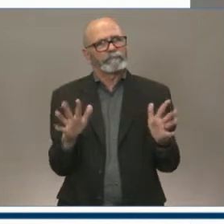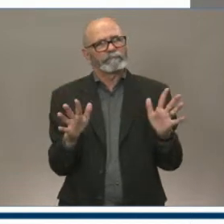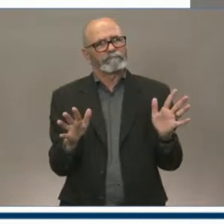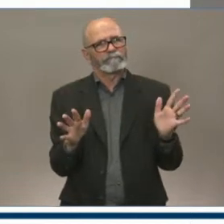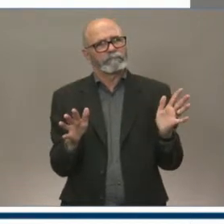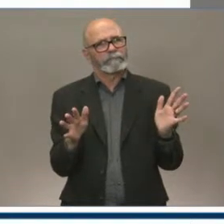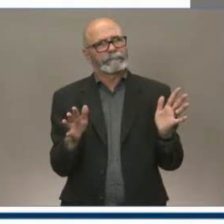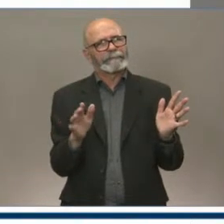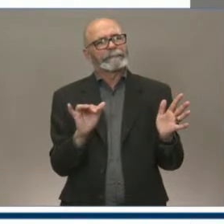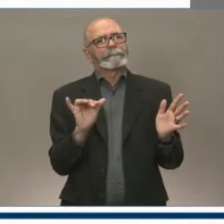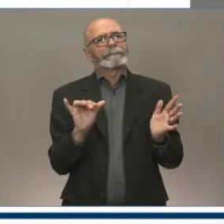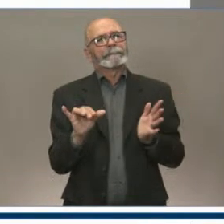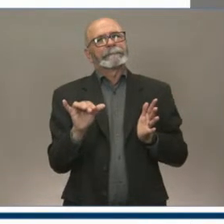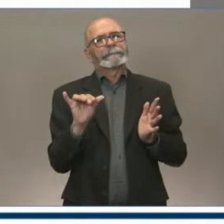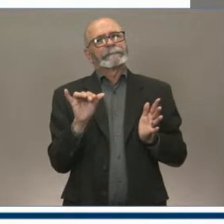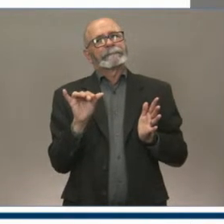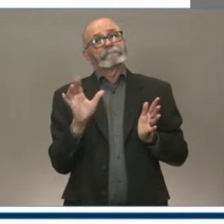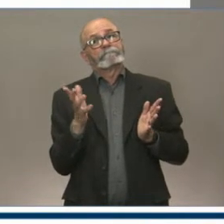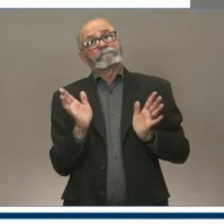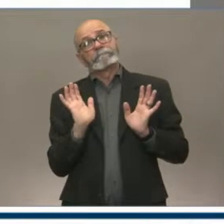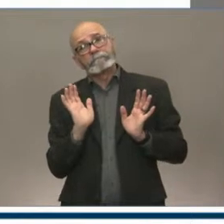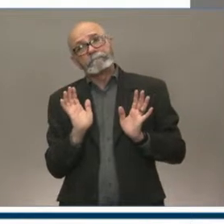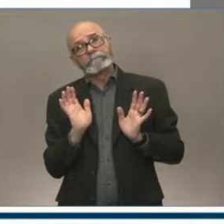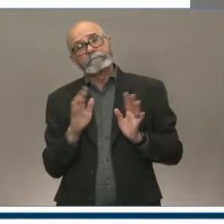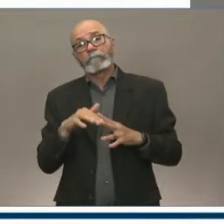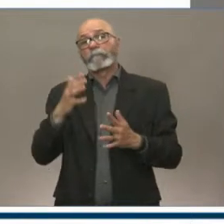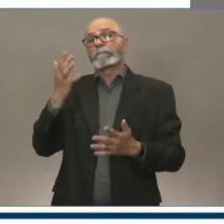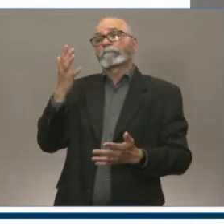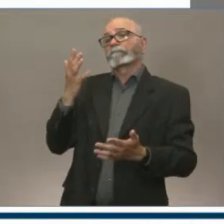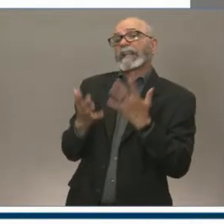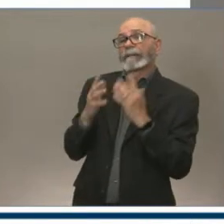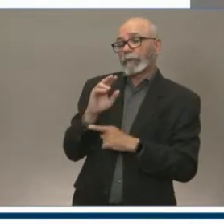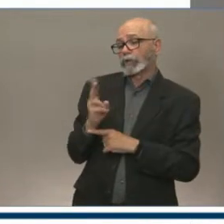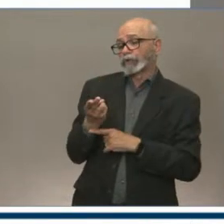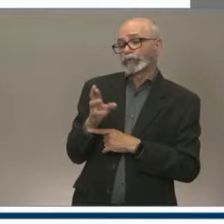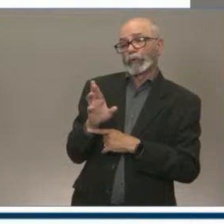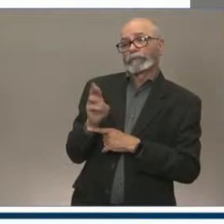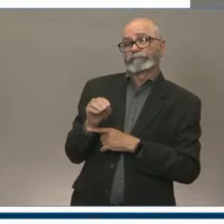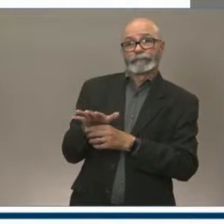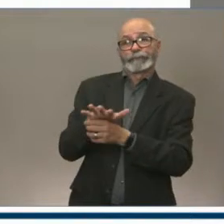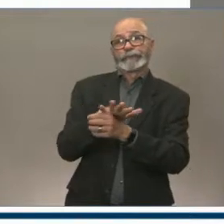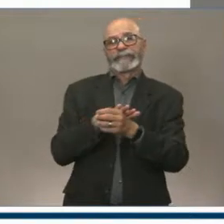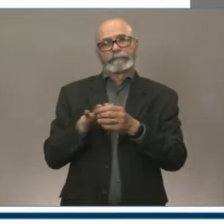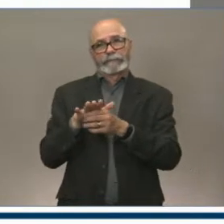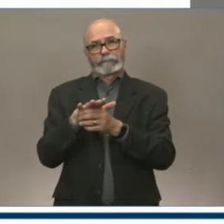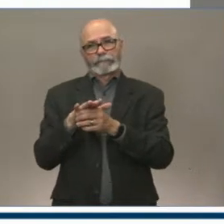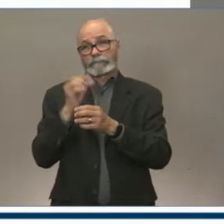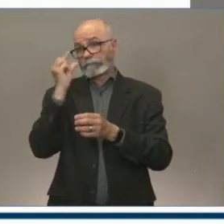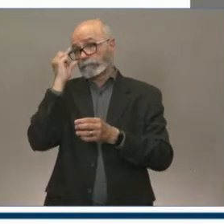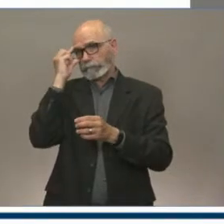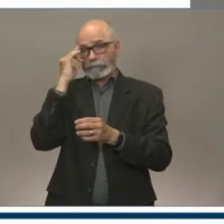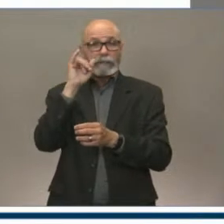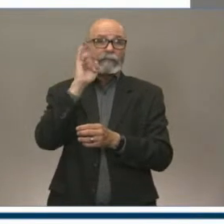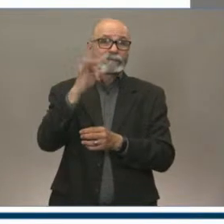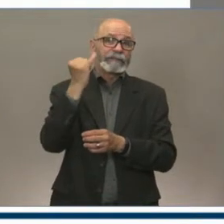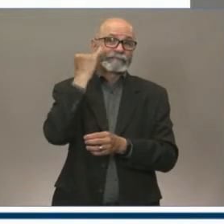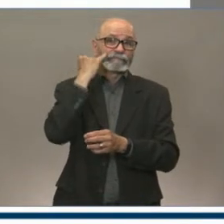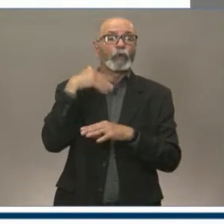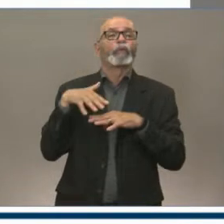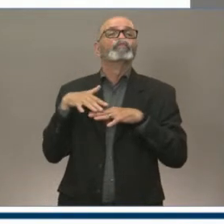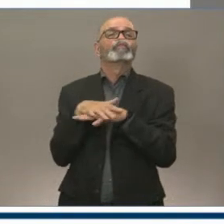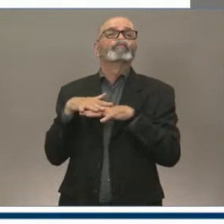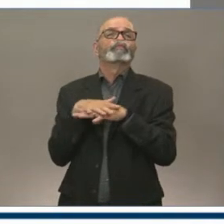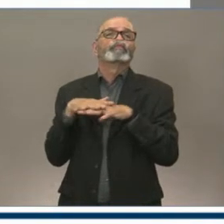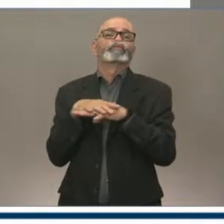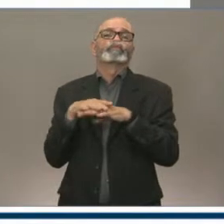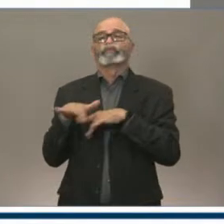But I think everybody in HRM especially should be working under the premise that if you're out and about in the public or any places,